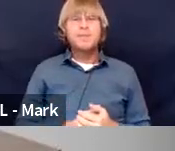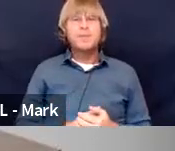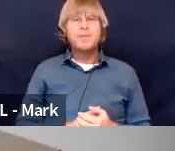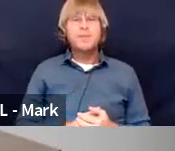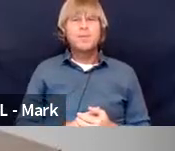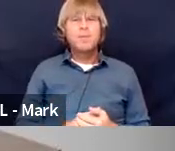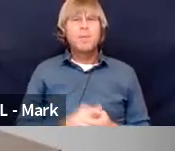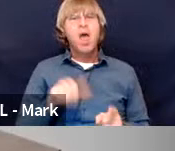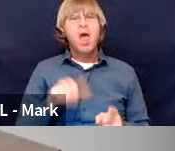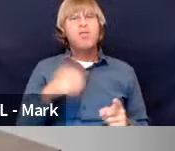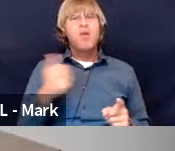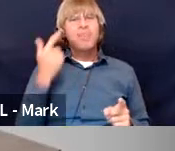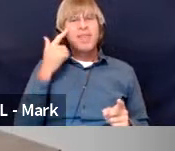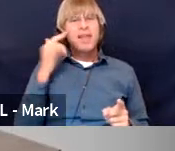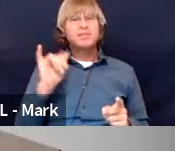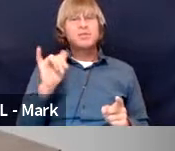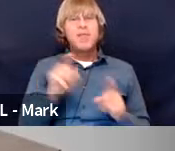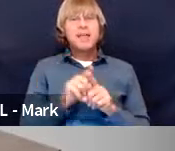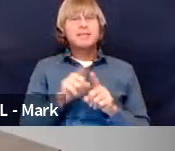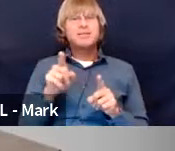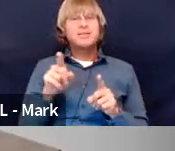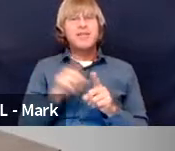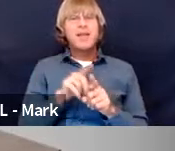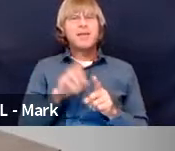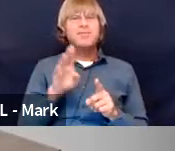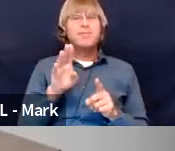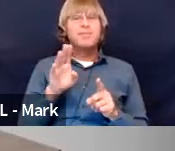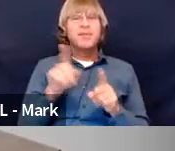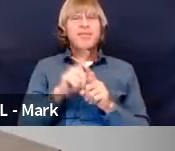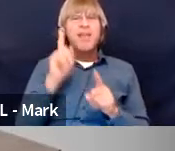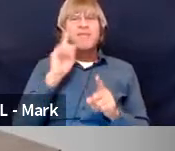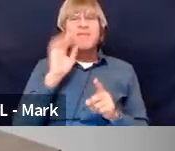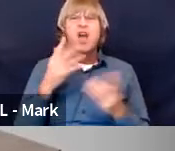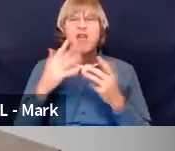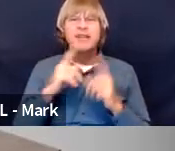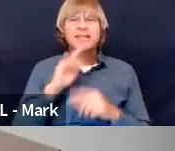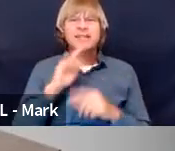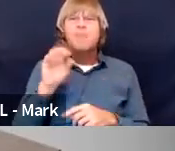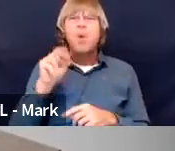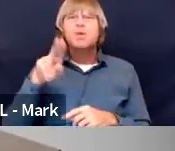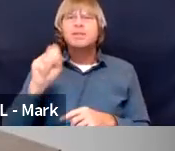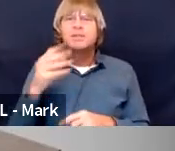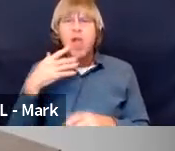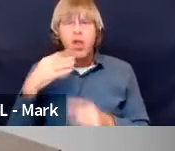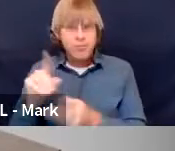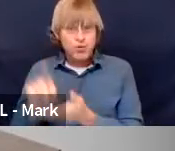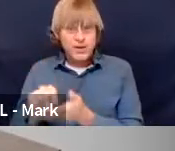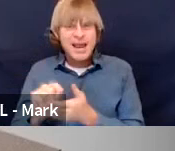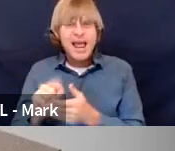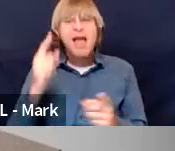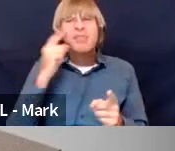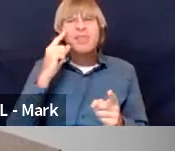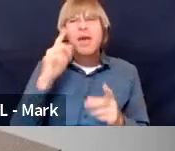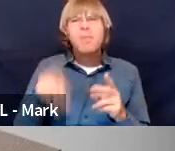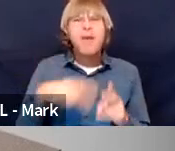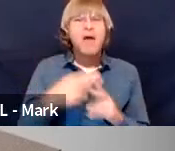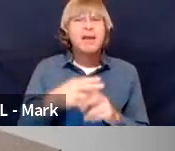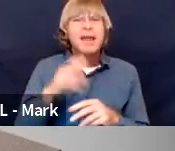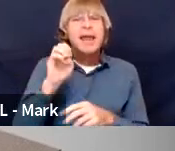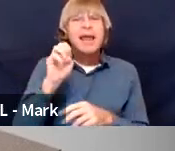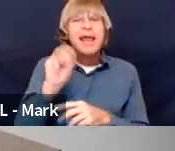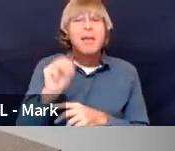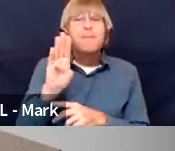thing I think too is, just like you get bonus, like think of color as a bonus color in printing, think of